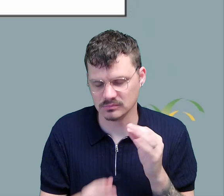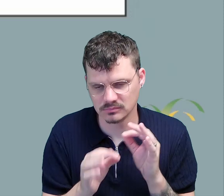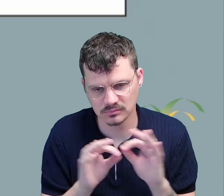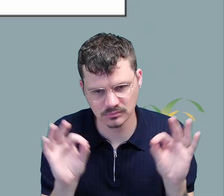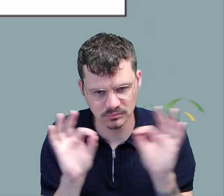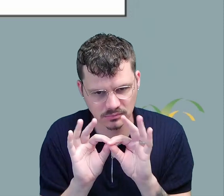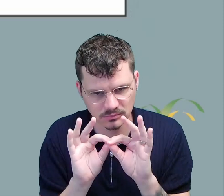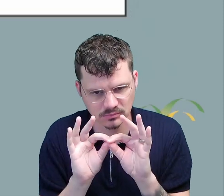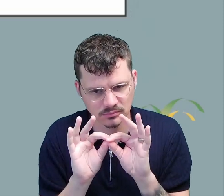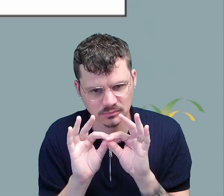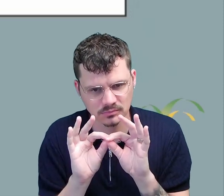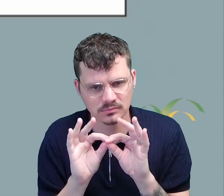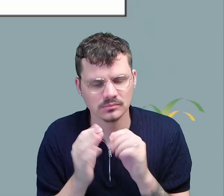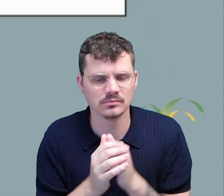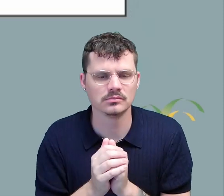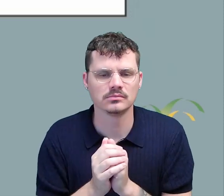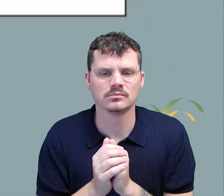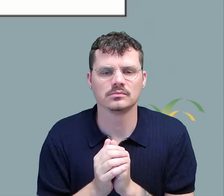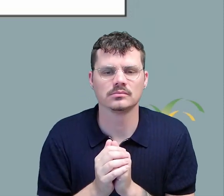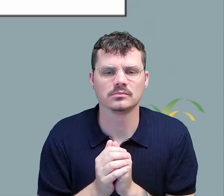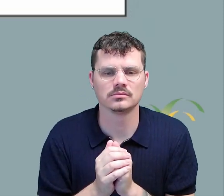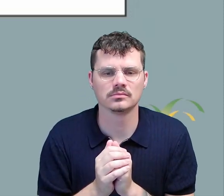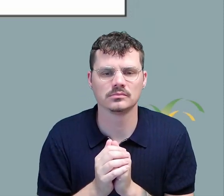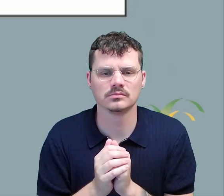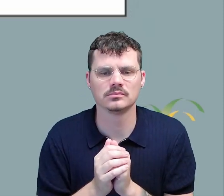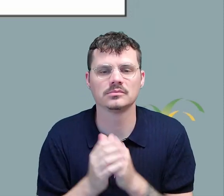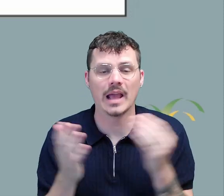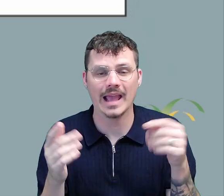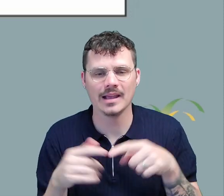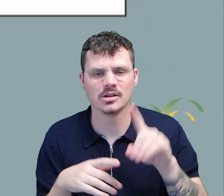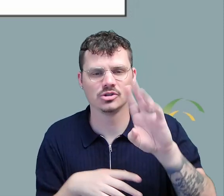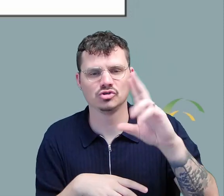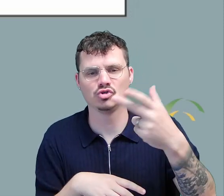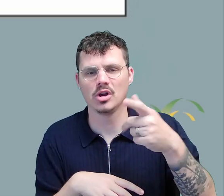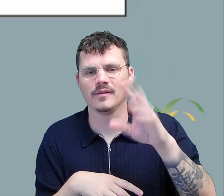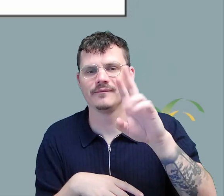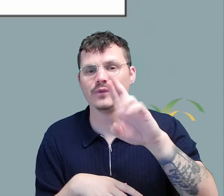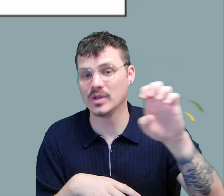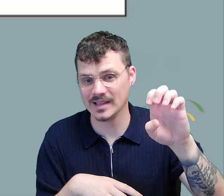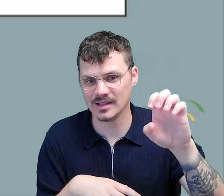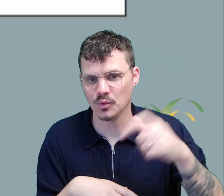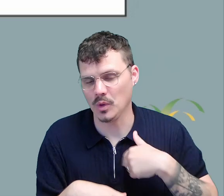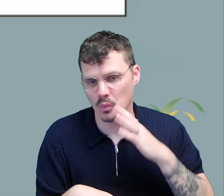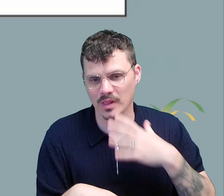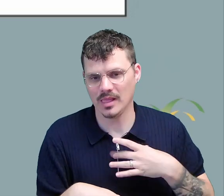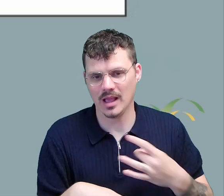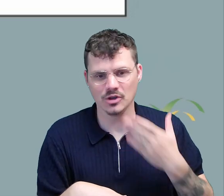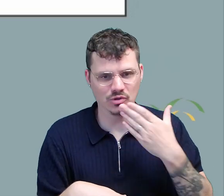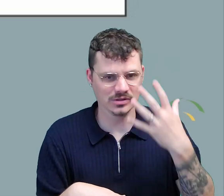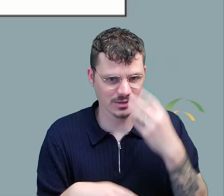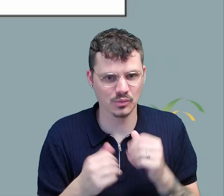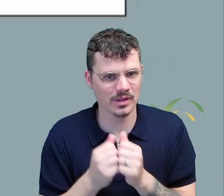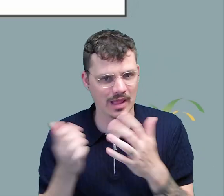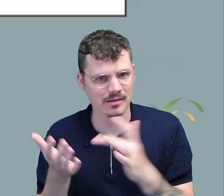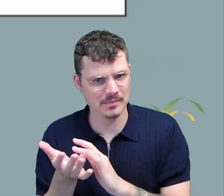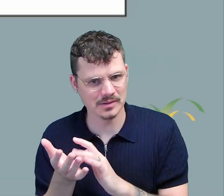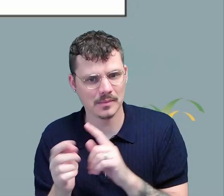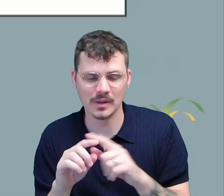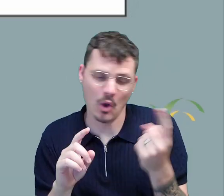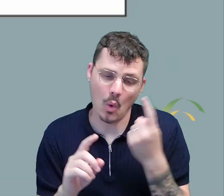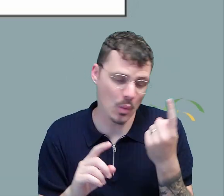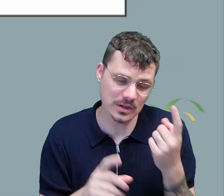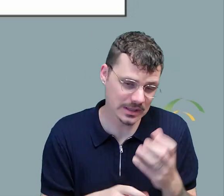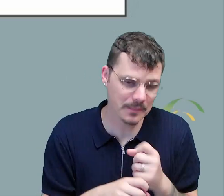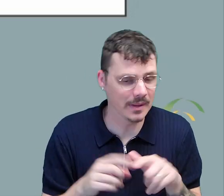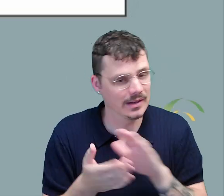essential, really, really important. And drug-free, of course, we'd like that. Can't always get it, but it's nice